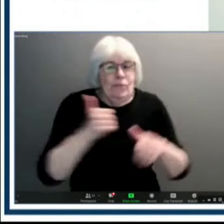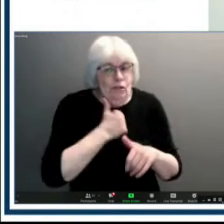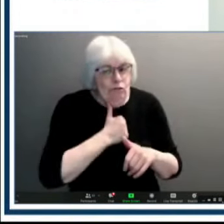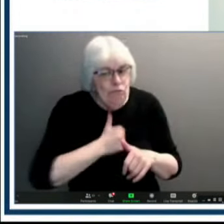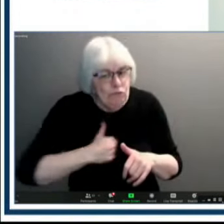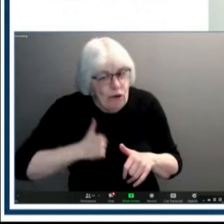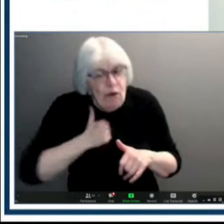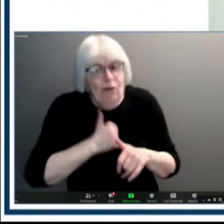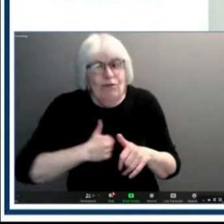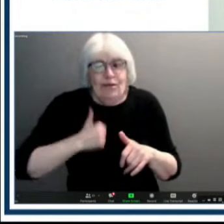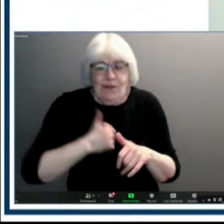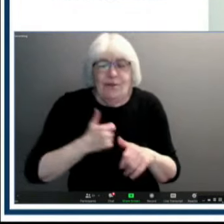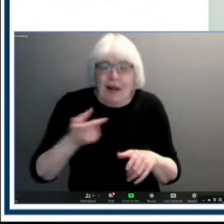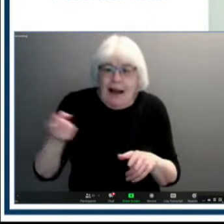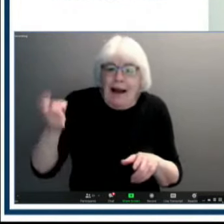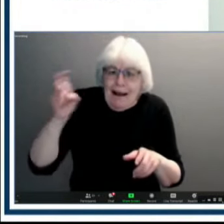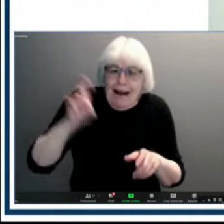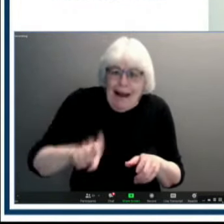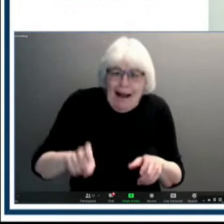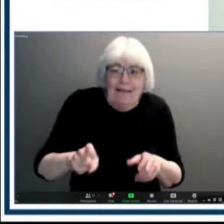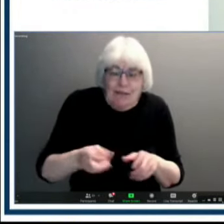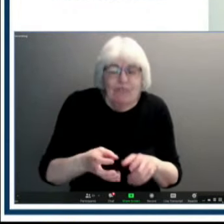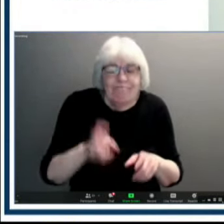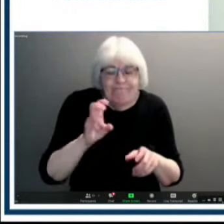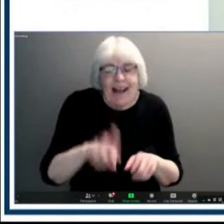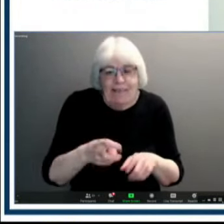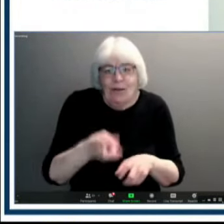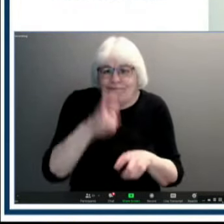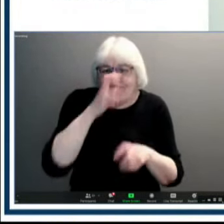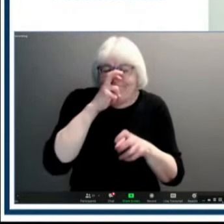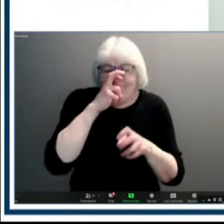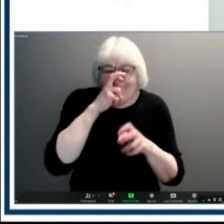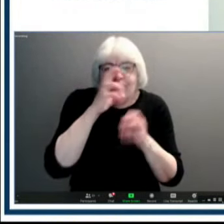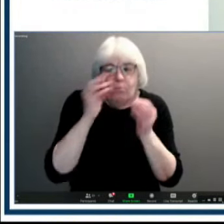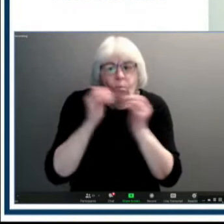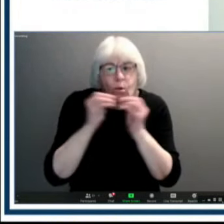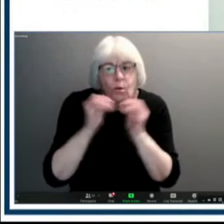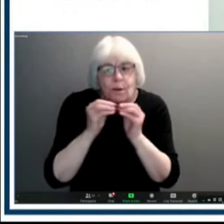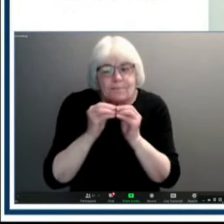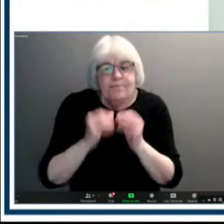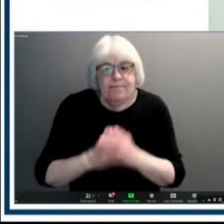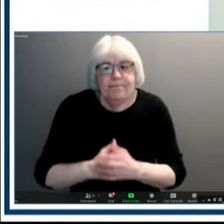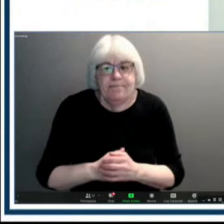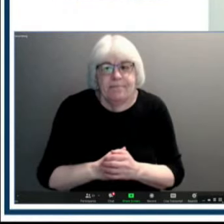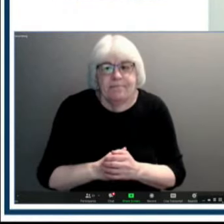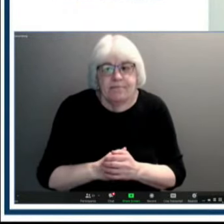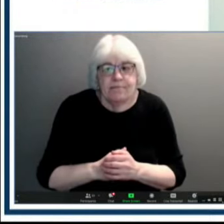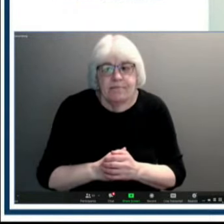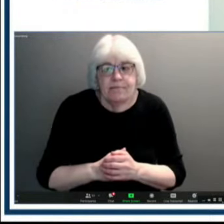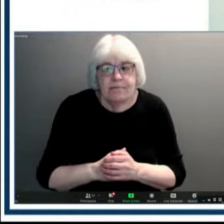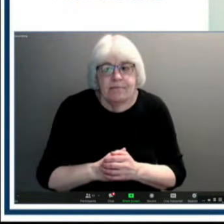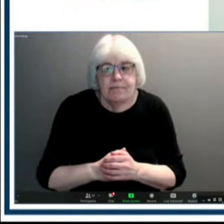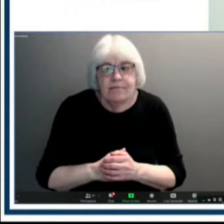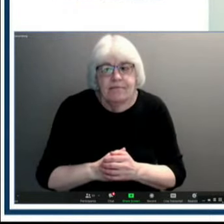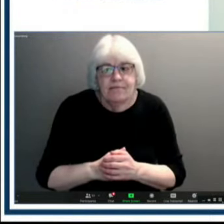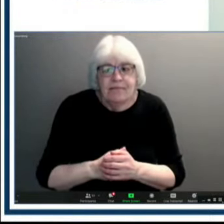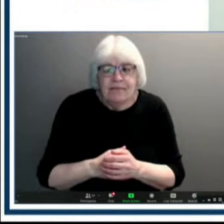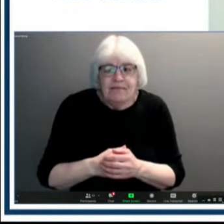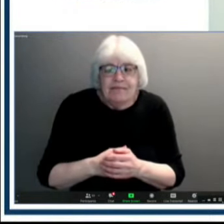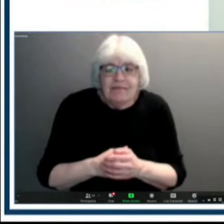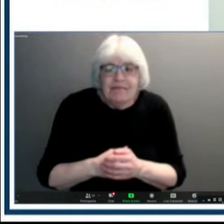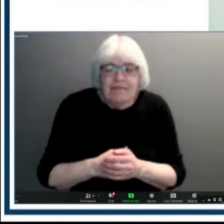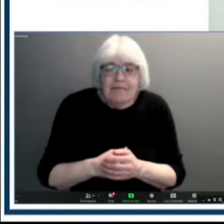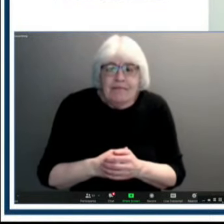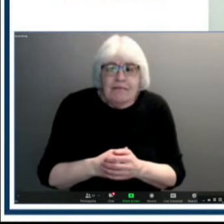do that. But we have to tighten up the restrictions. There have been many questions about boosters. We'll tell you